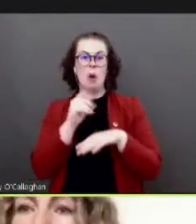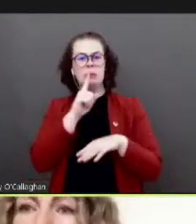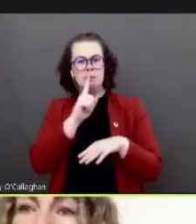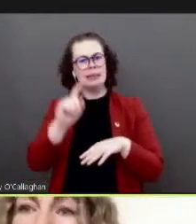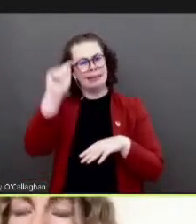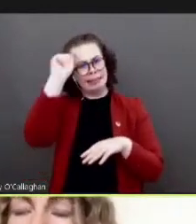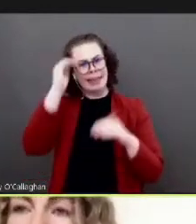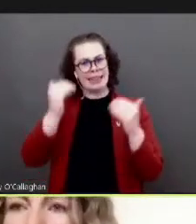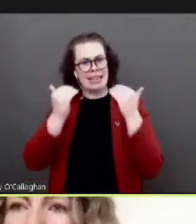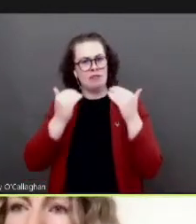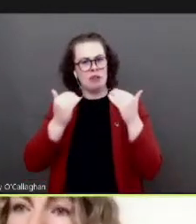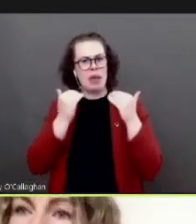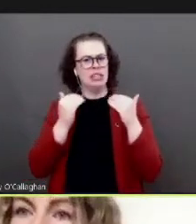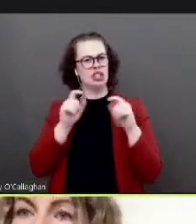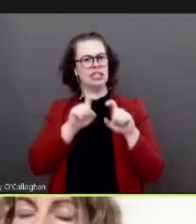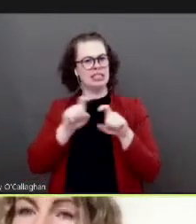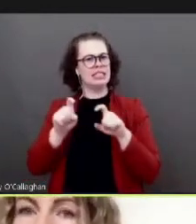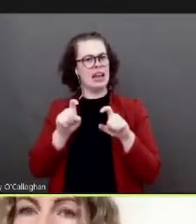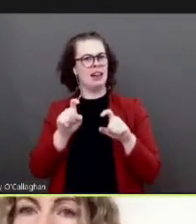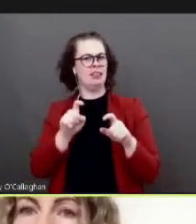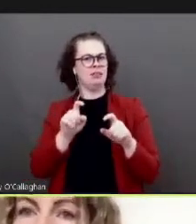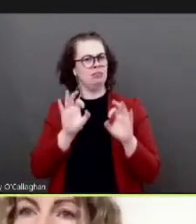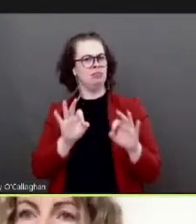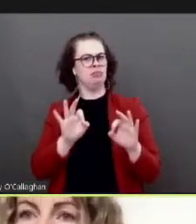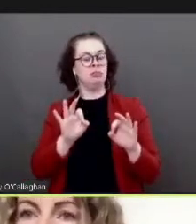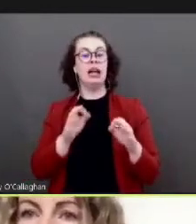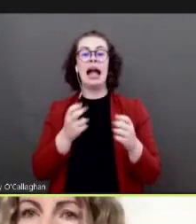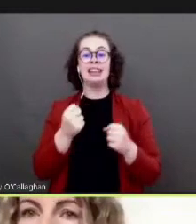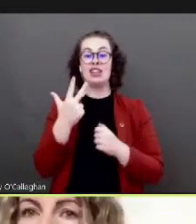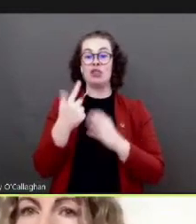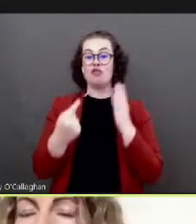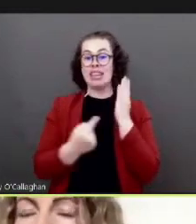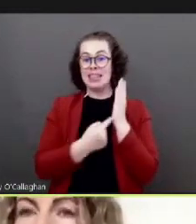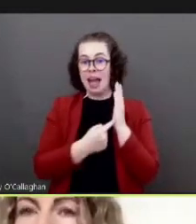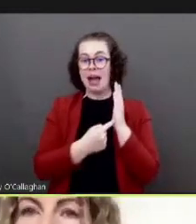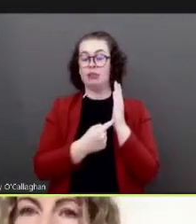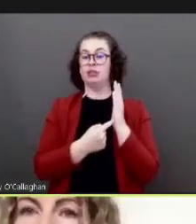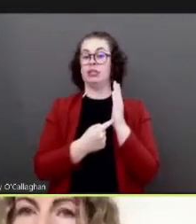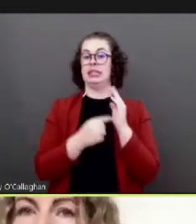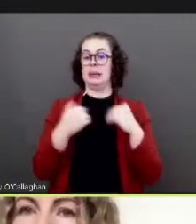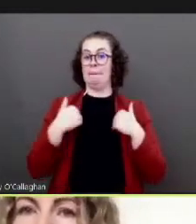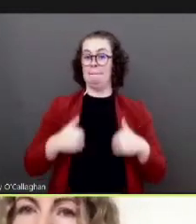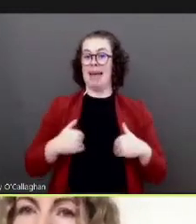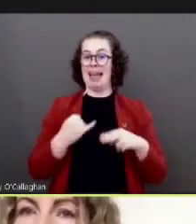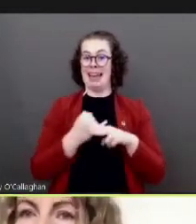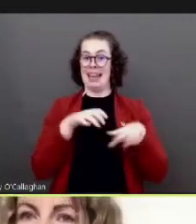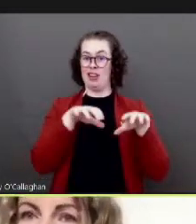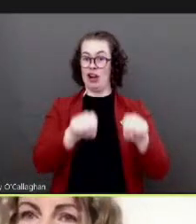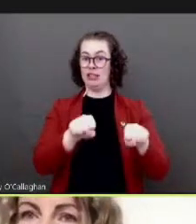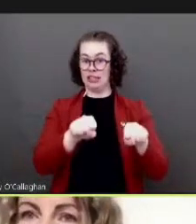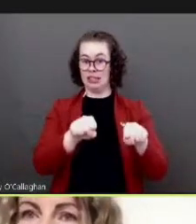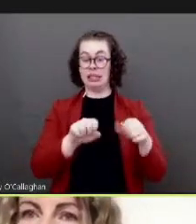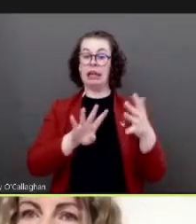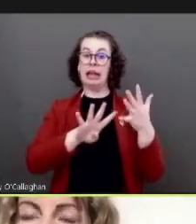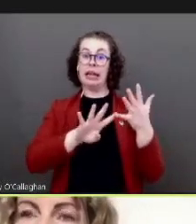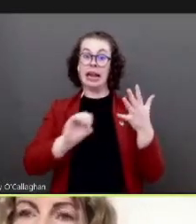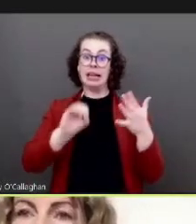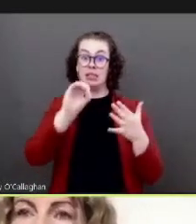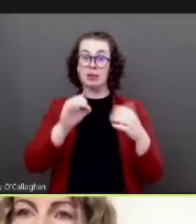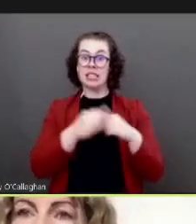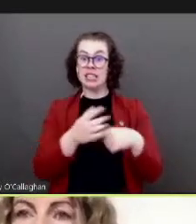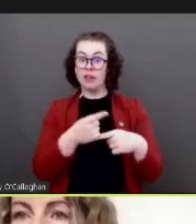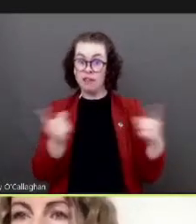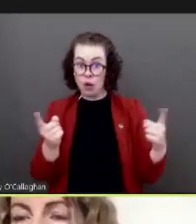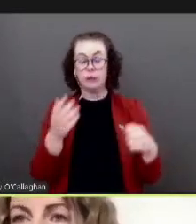involved 3,000 interviews with males in custody, and of those, 90% were suffering from a